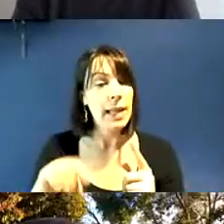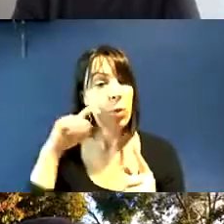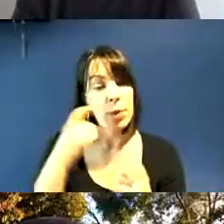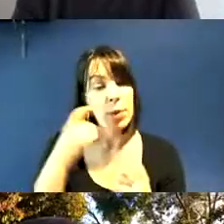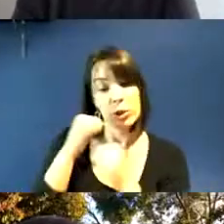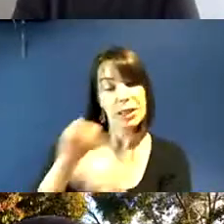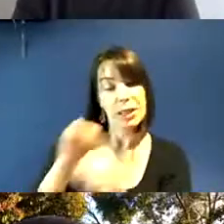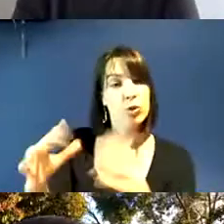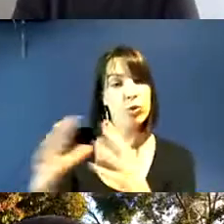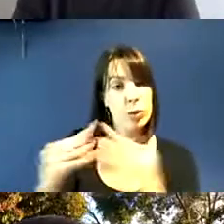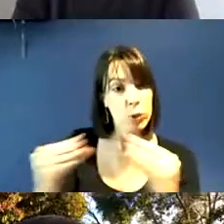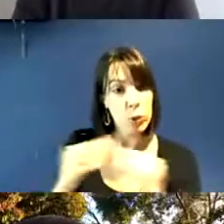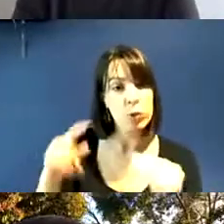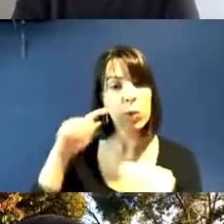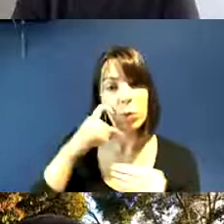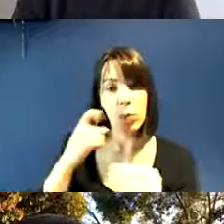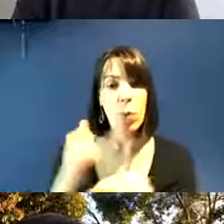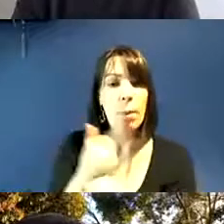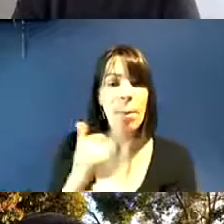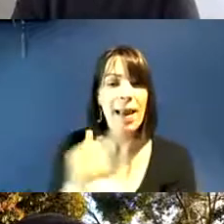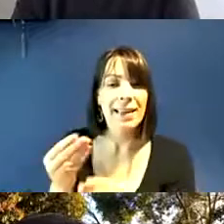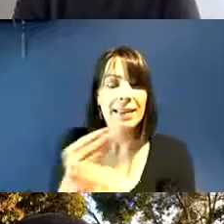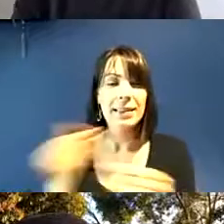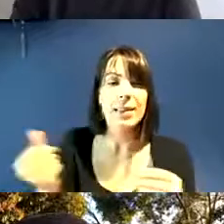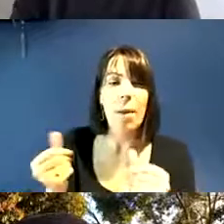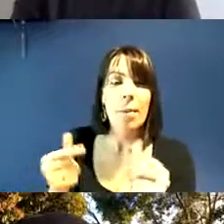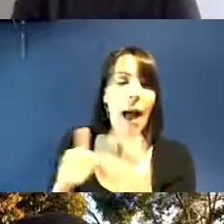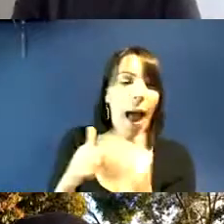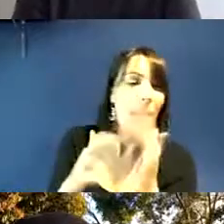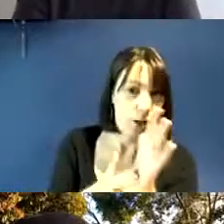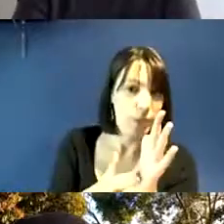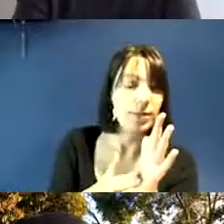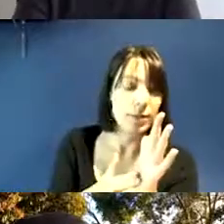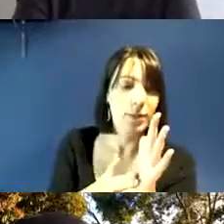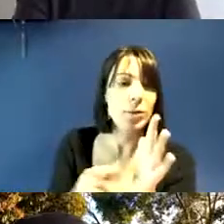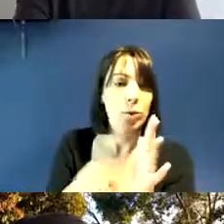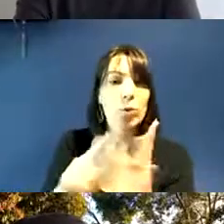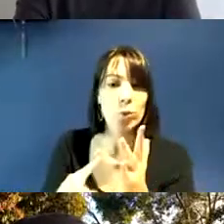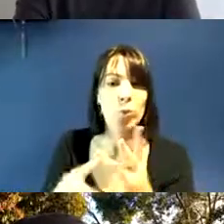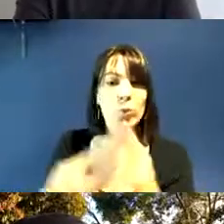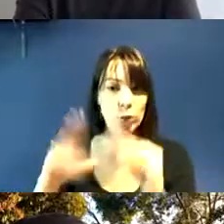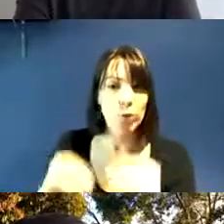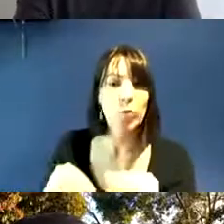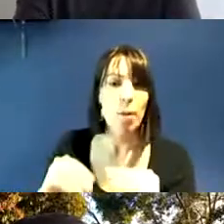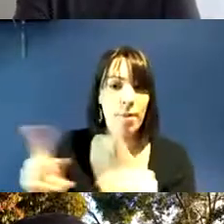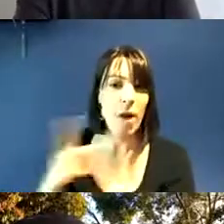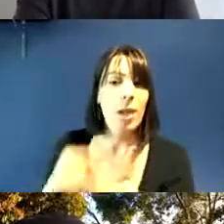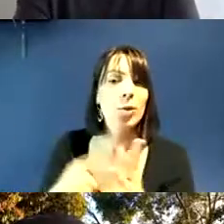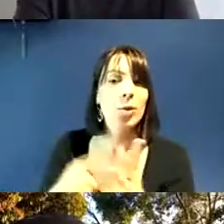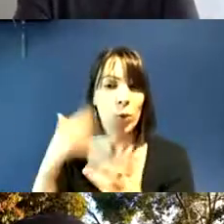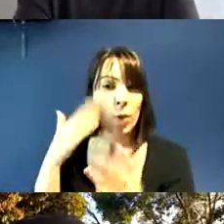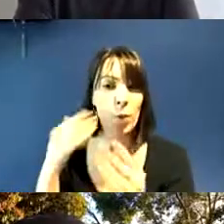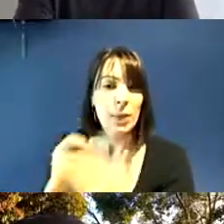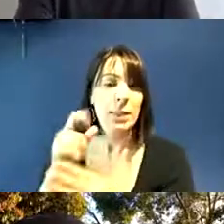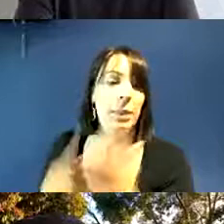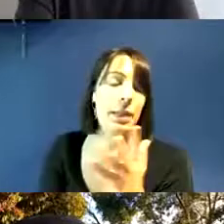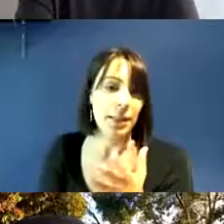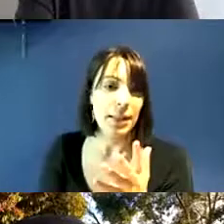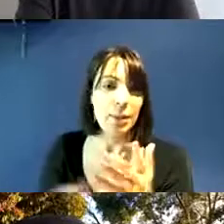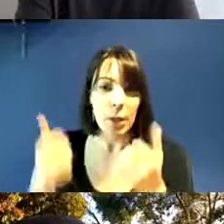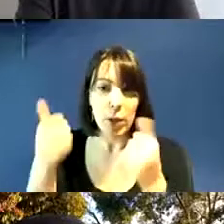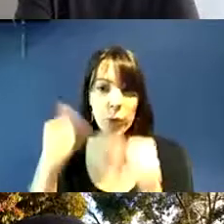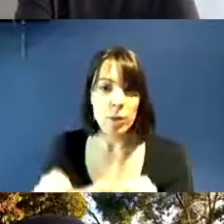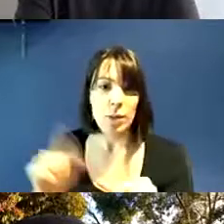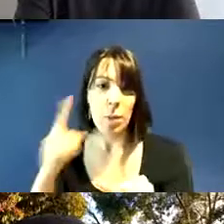provide some actions that aim to prevent violence against women with disability by addressing those underlying drivers that we identify in the